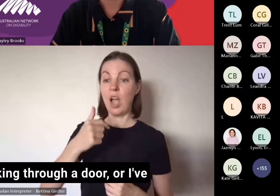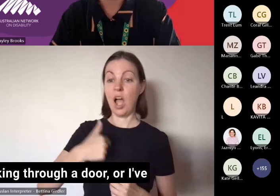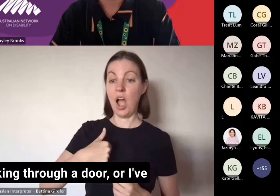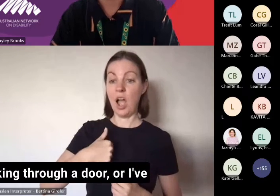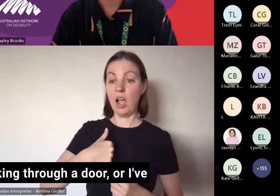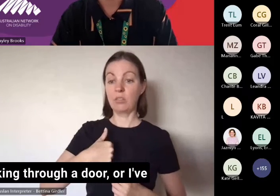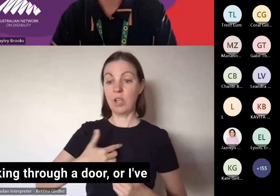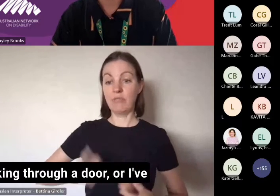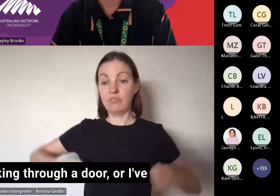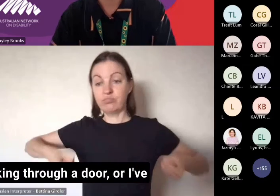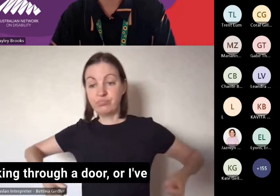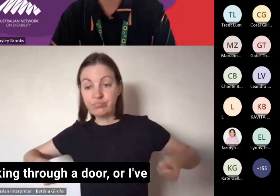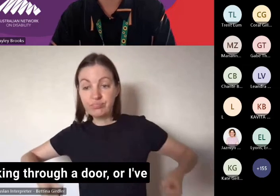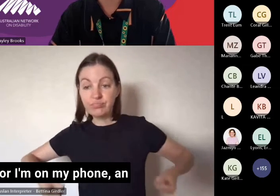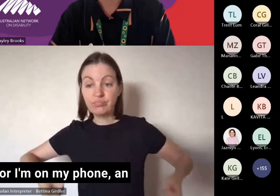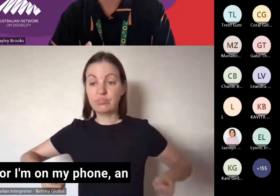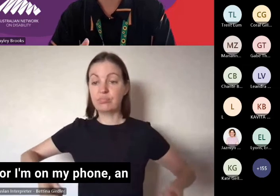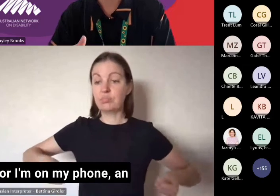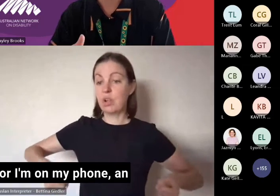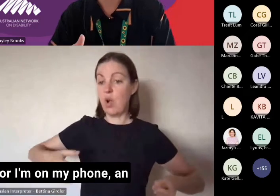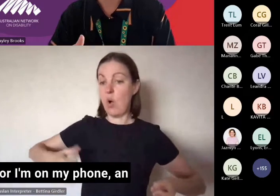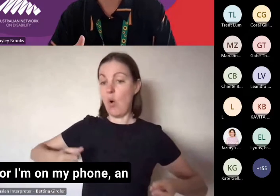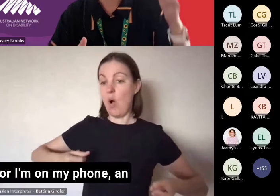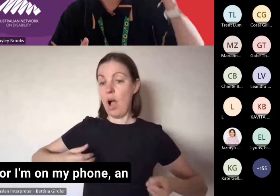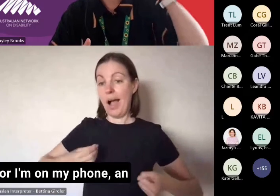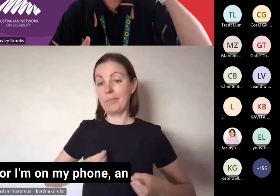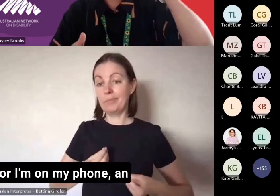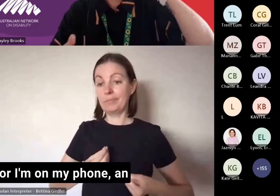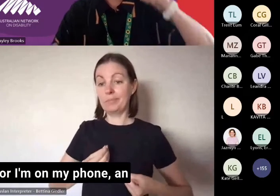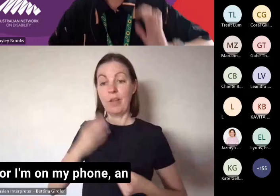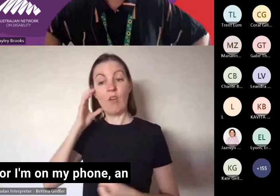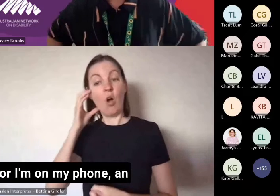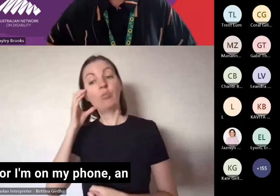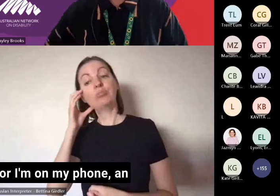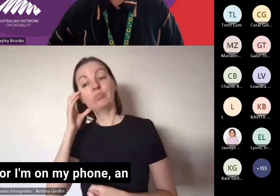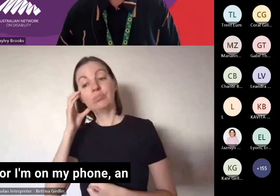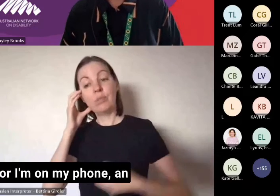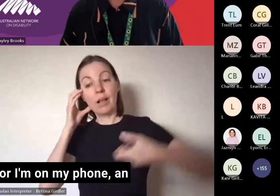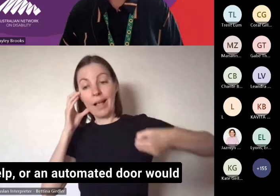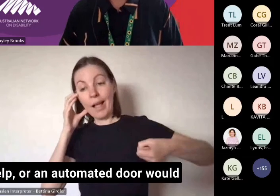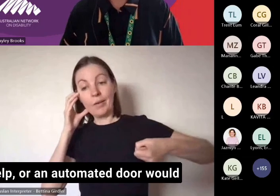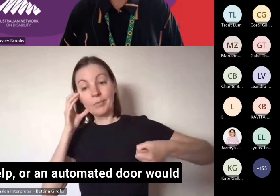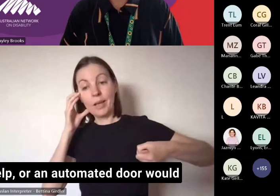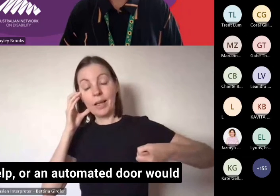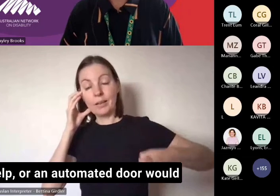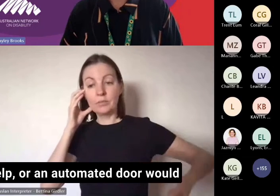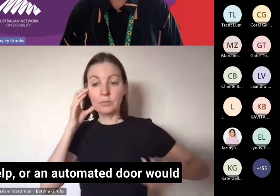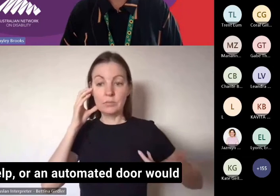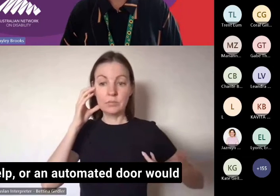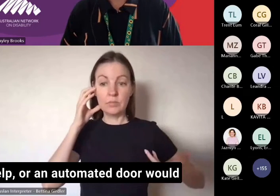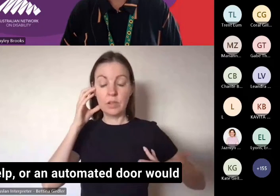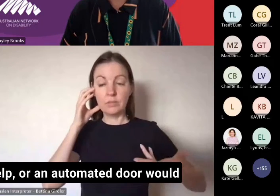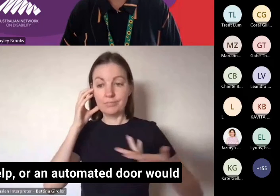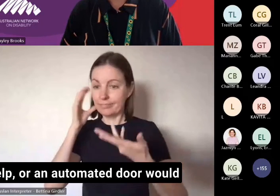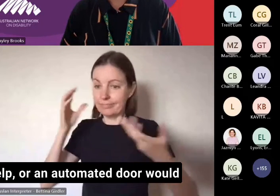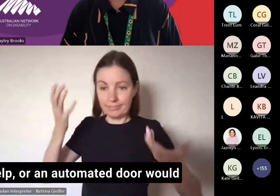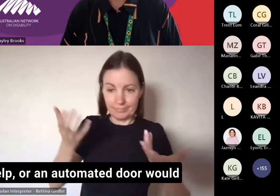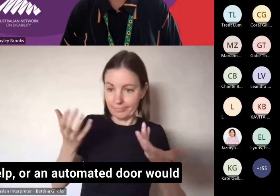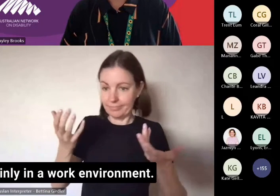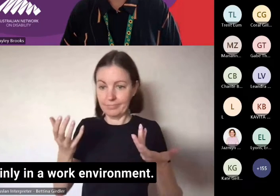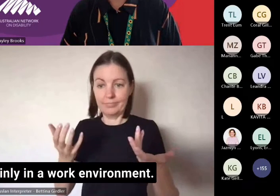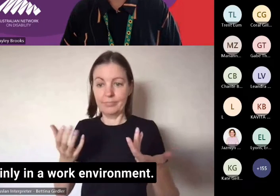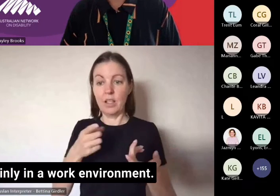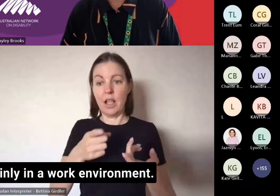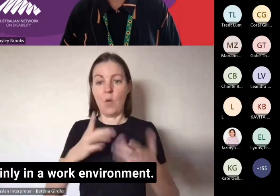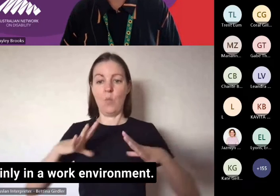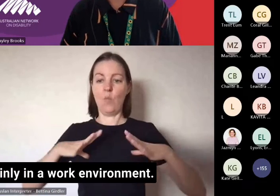and I'm walking through a door, I can't, or I've got my lunch or I'm on my phone, an accessible door will help, or an automated door would